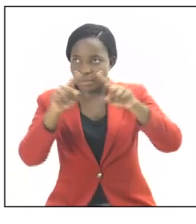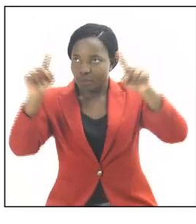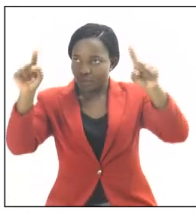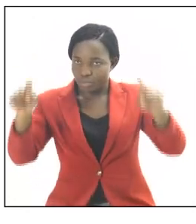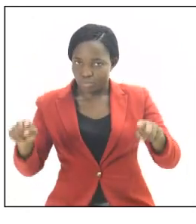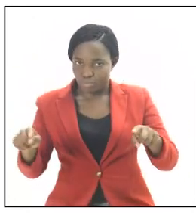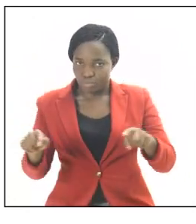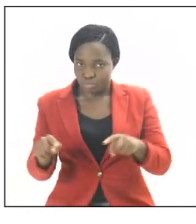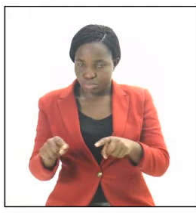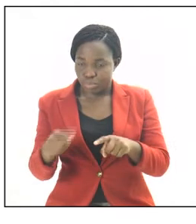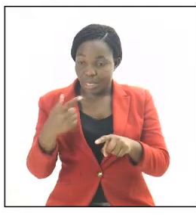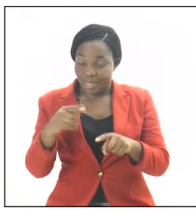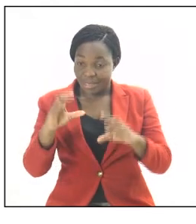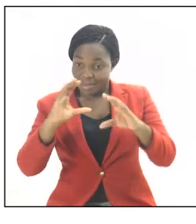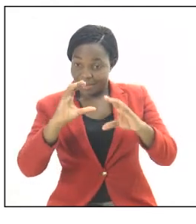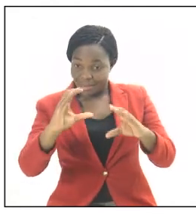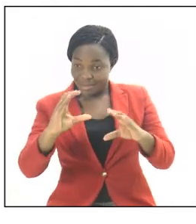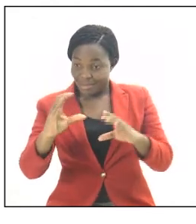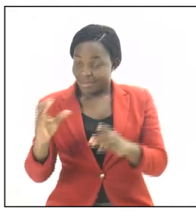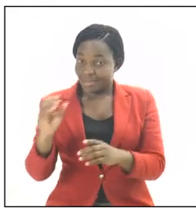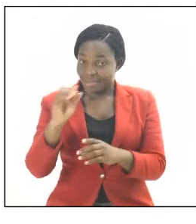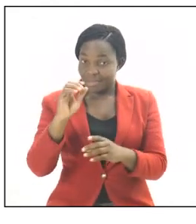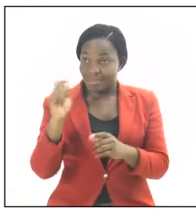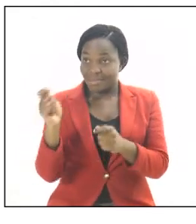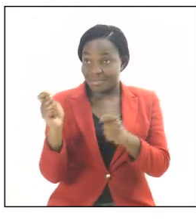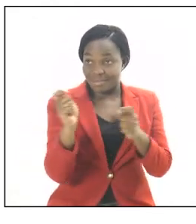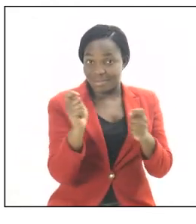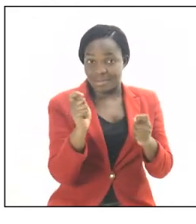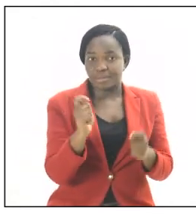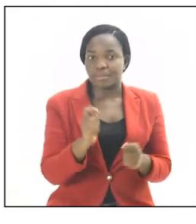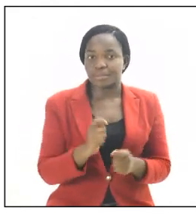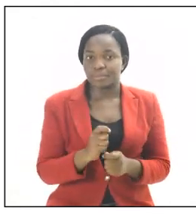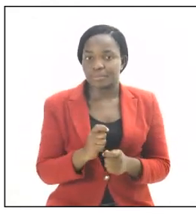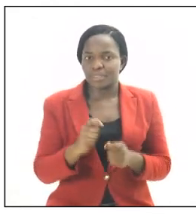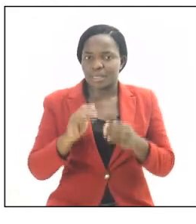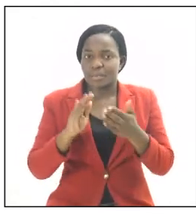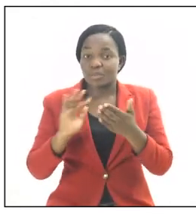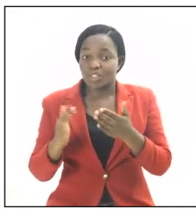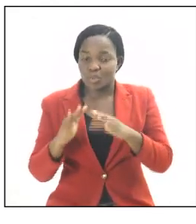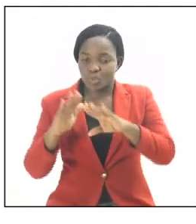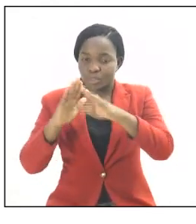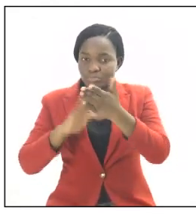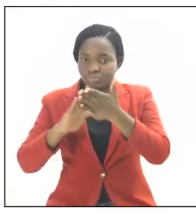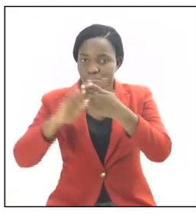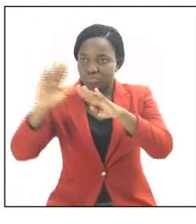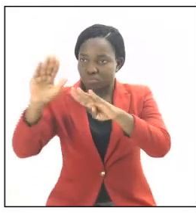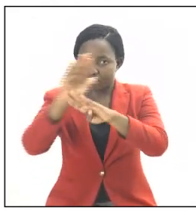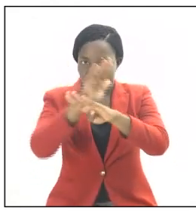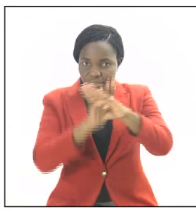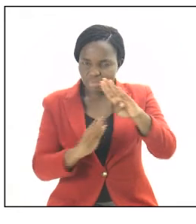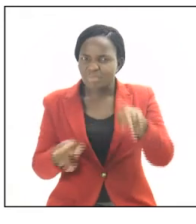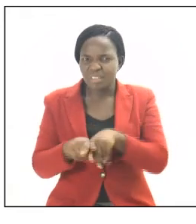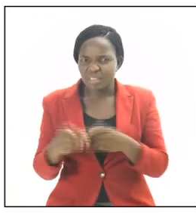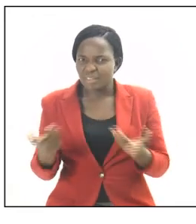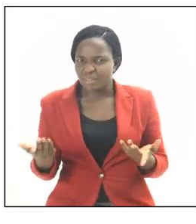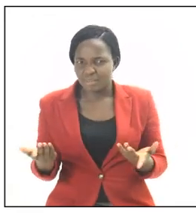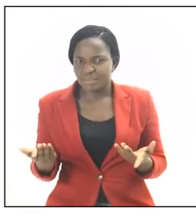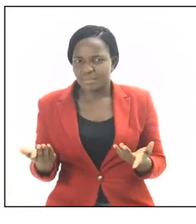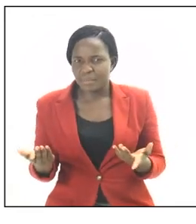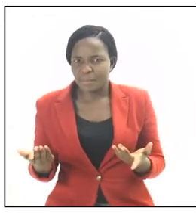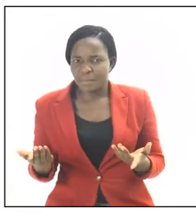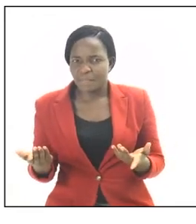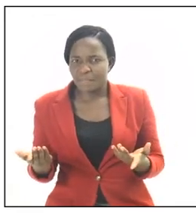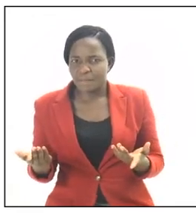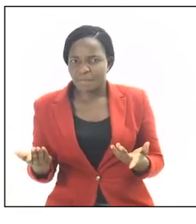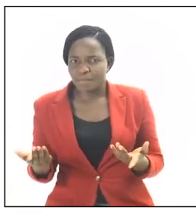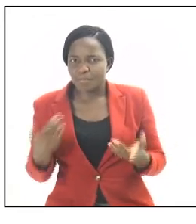kite. They want the area of the shaded part again. So it's the same. We just find